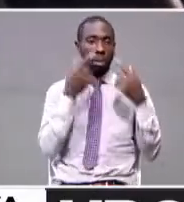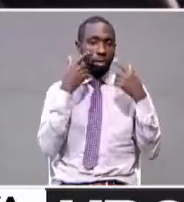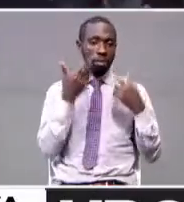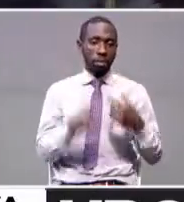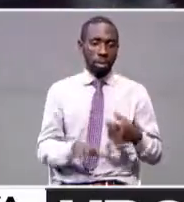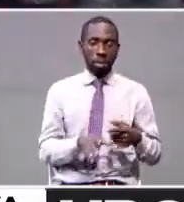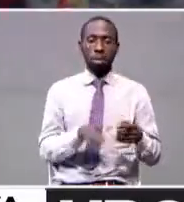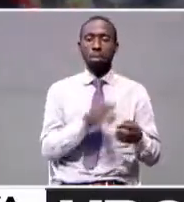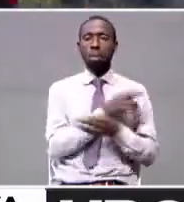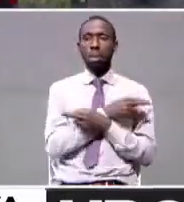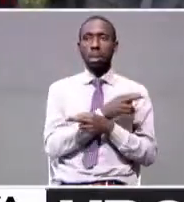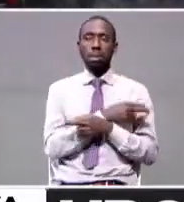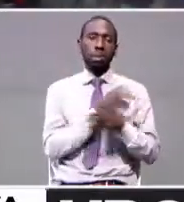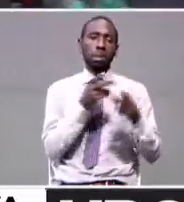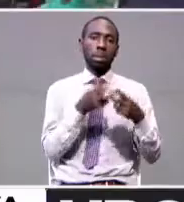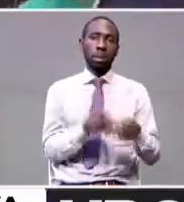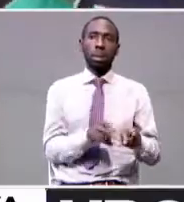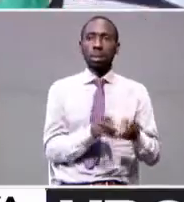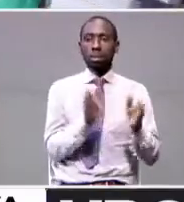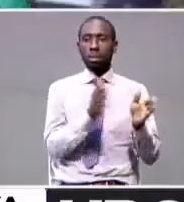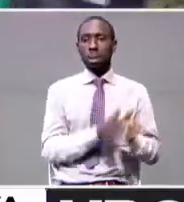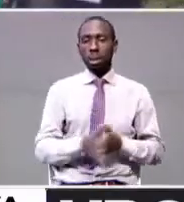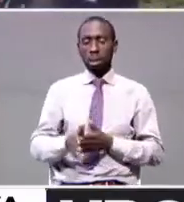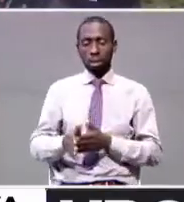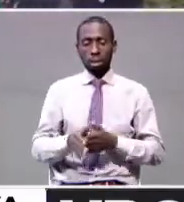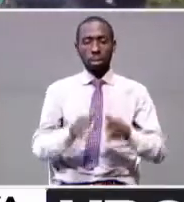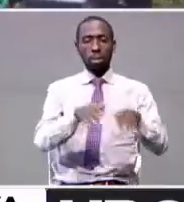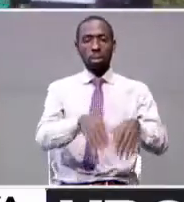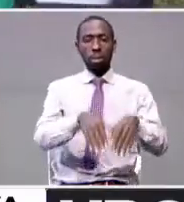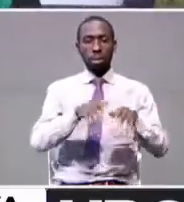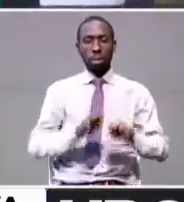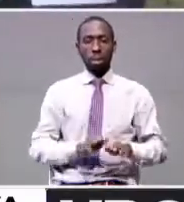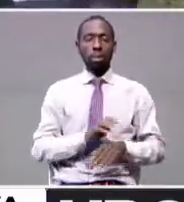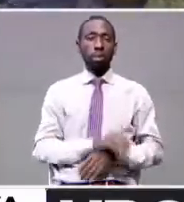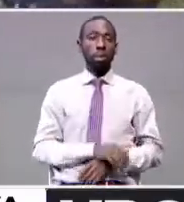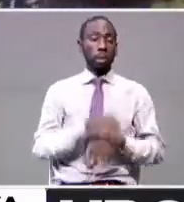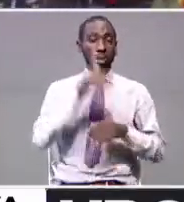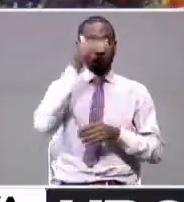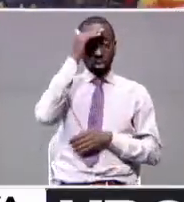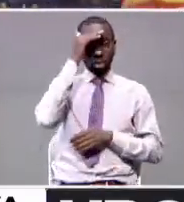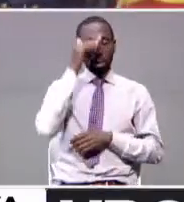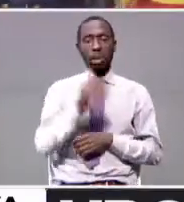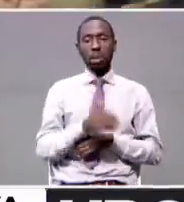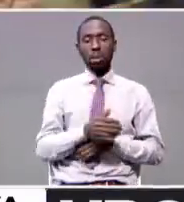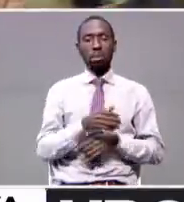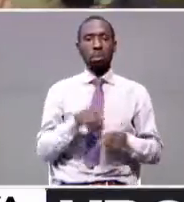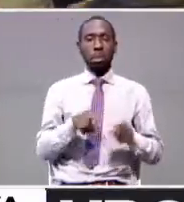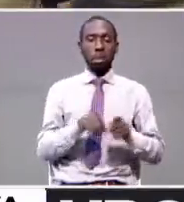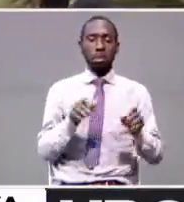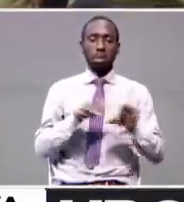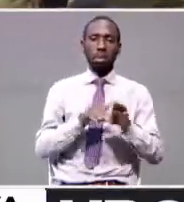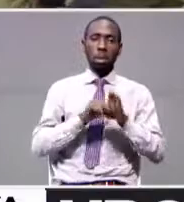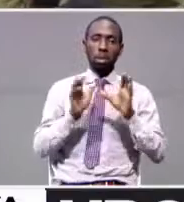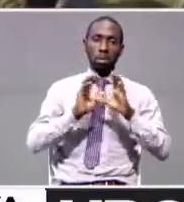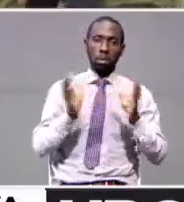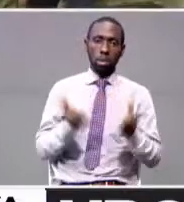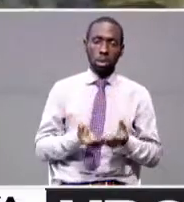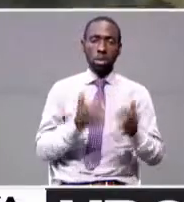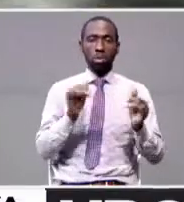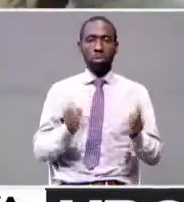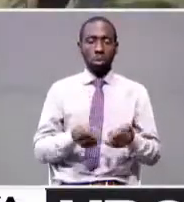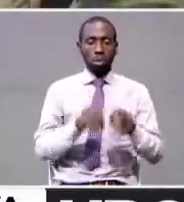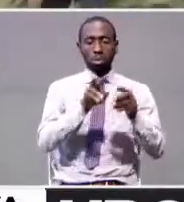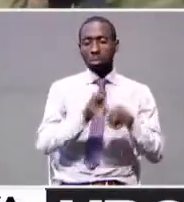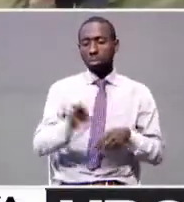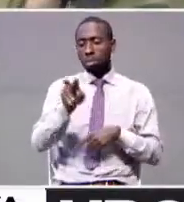babwe batandise kunteekateeka z'okubaziika. Poliisi geyambibwa abatuuze bakyakola obutaweera okuzuula